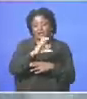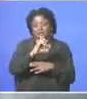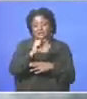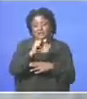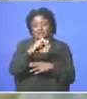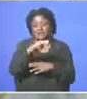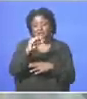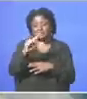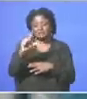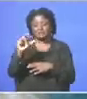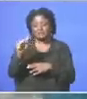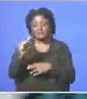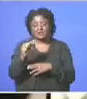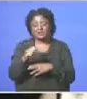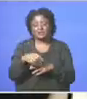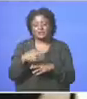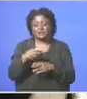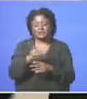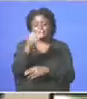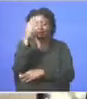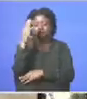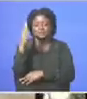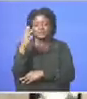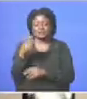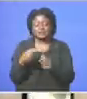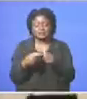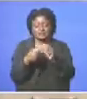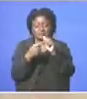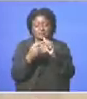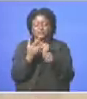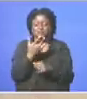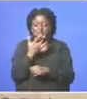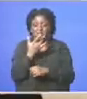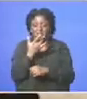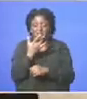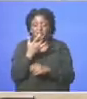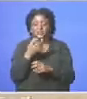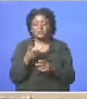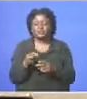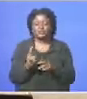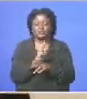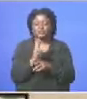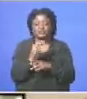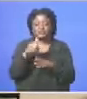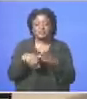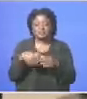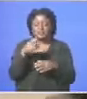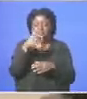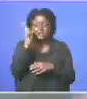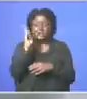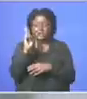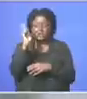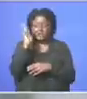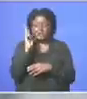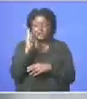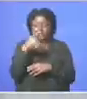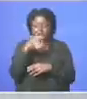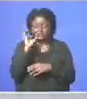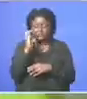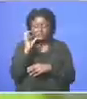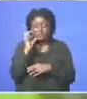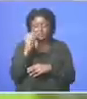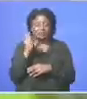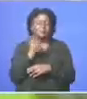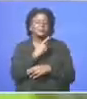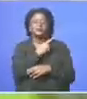island of Acklins. Its distinctive taste is used in Campari liquor, high-end perfumes, cosmetics, and medicinal